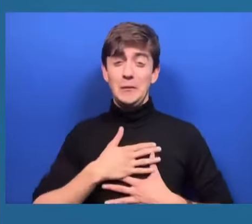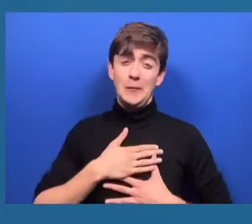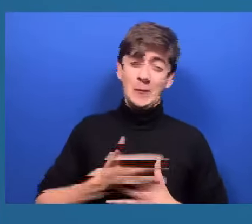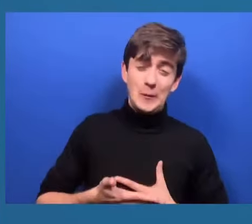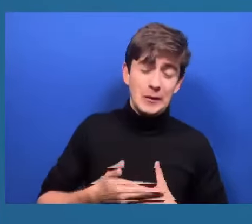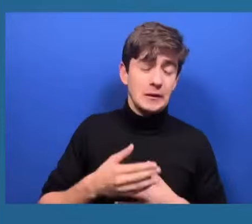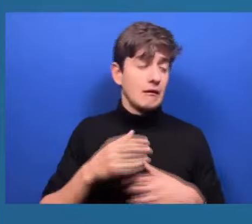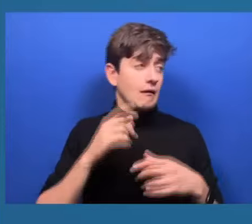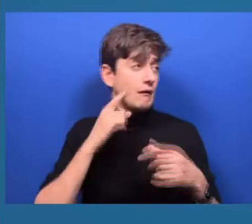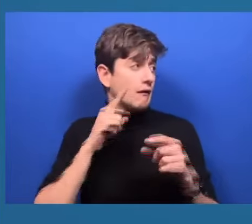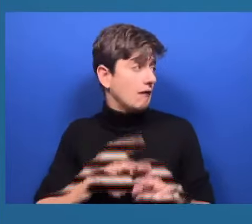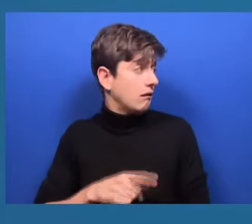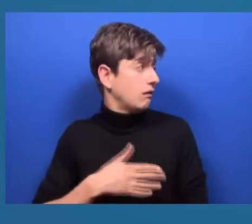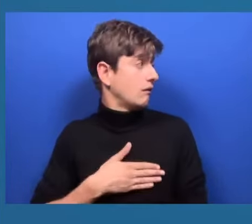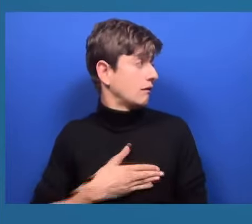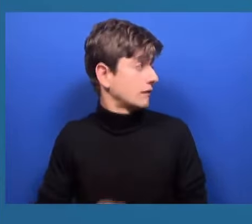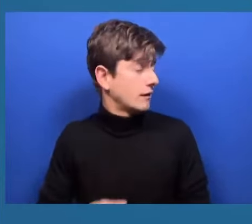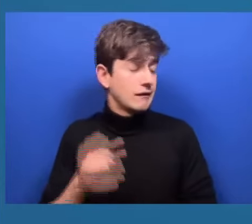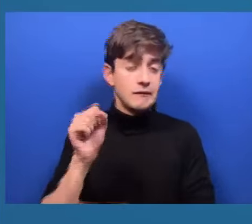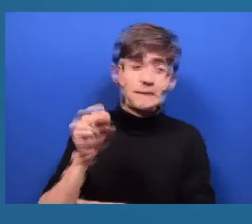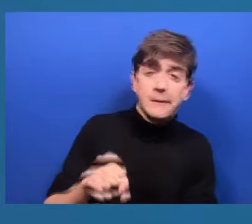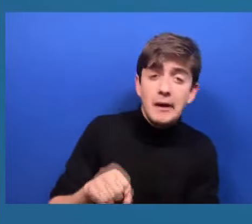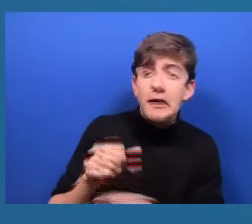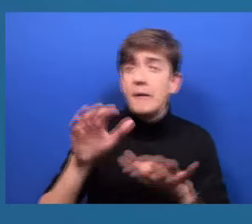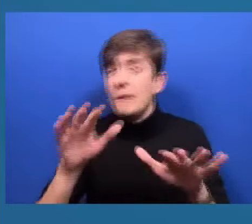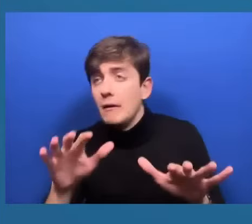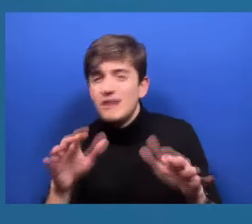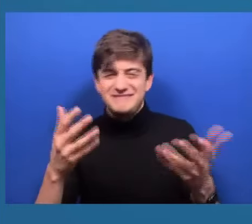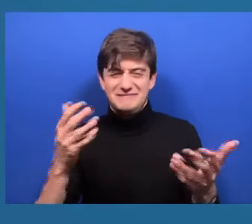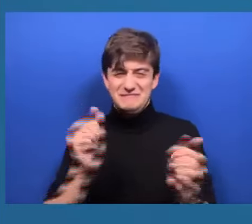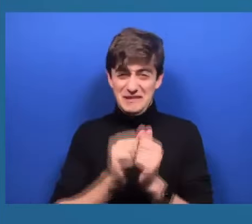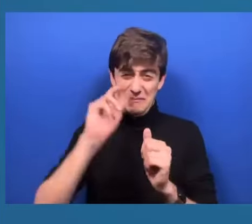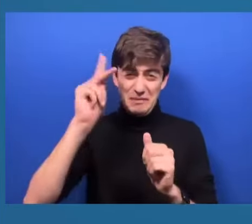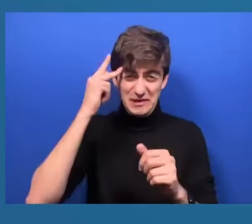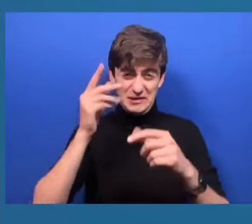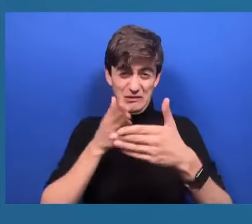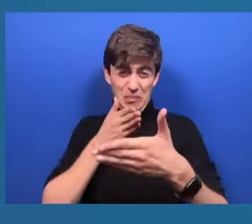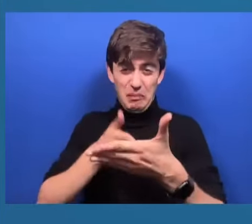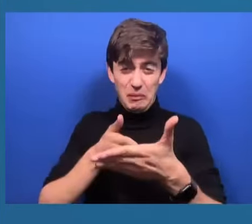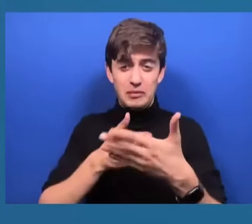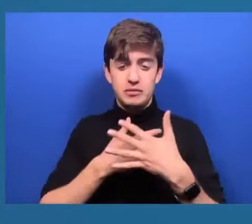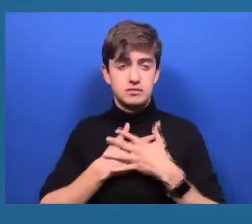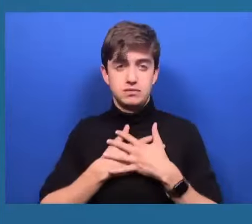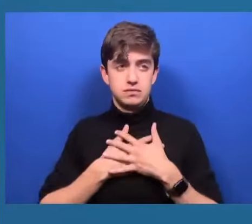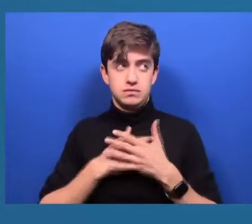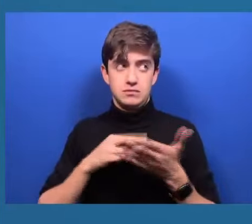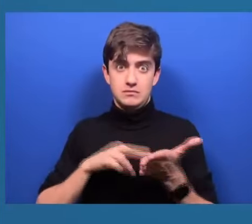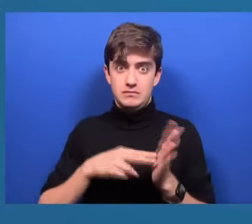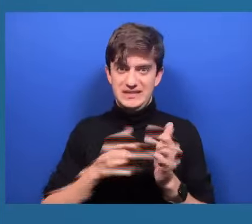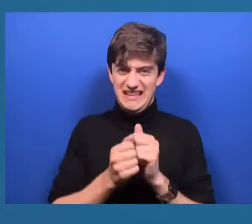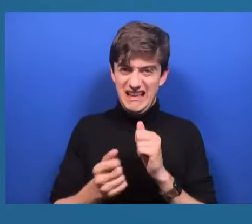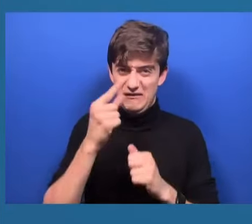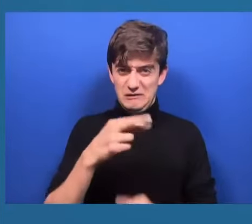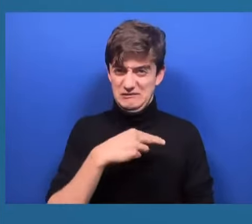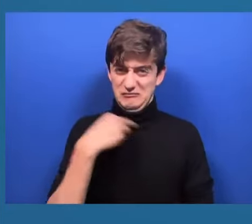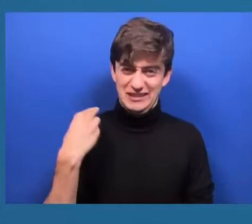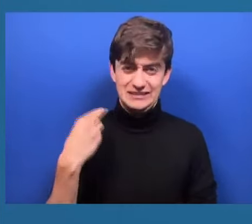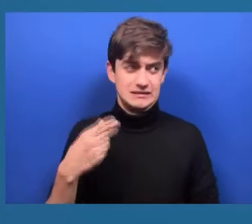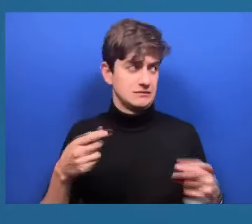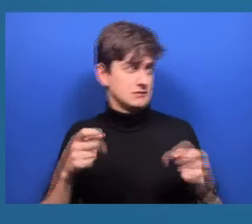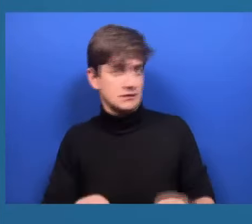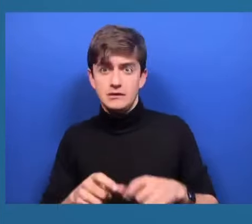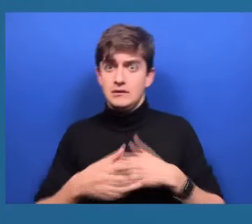this political prosecution, then we're all at risk. We're all in